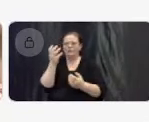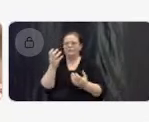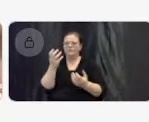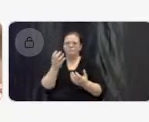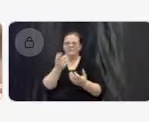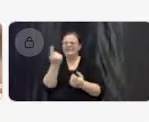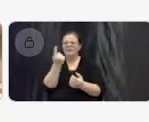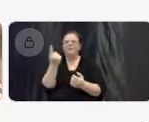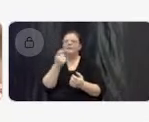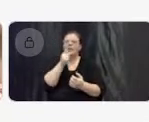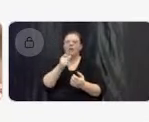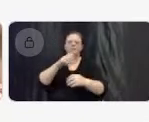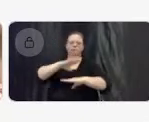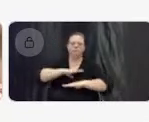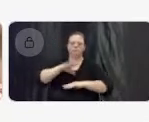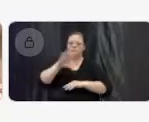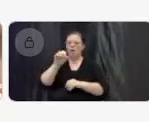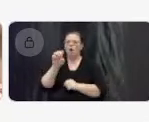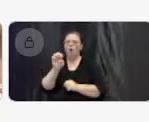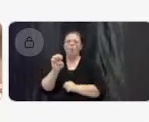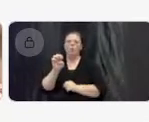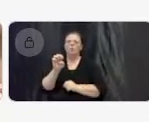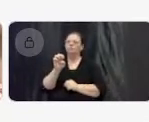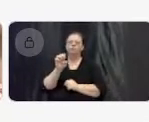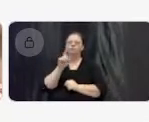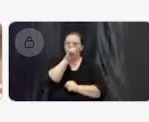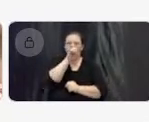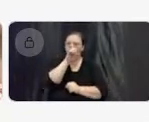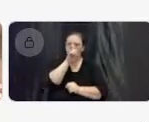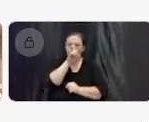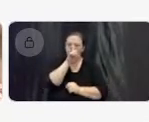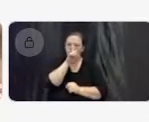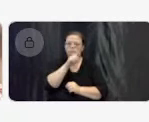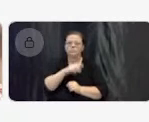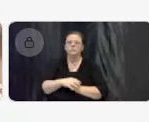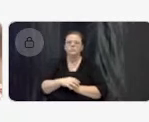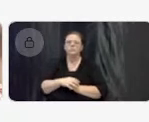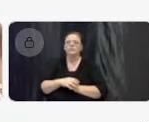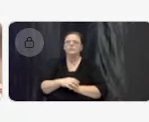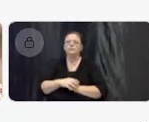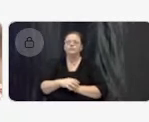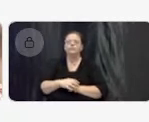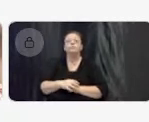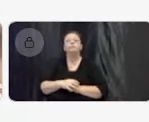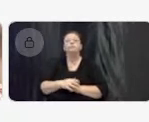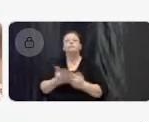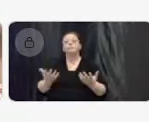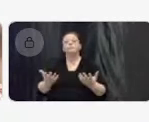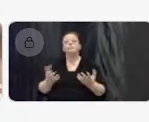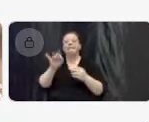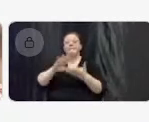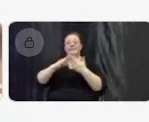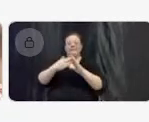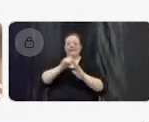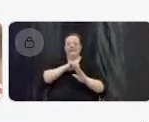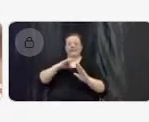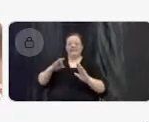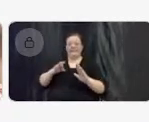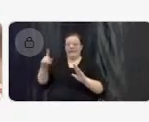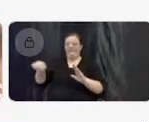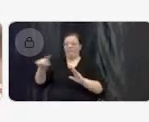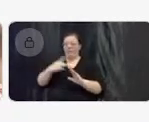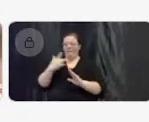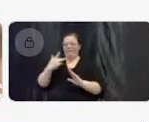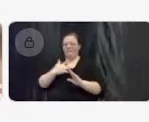doesn't meet code. Obviously, if the city staff felt like that